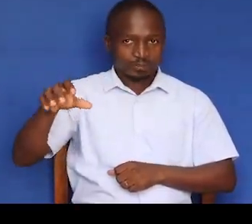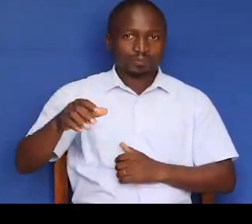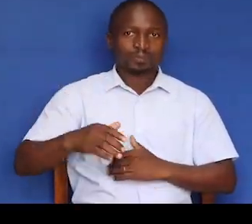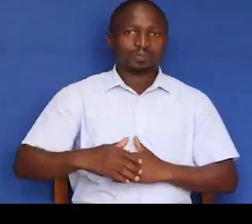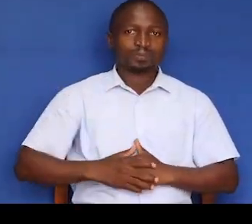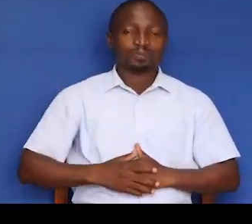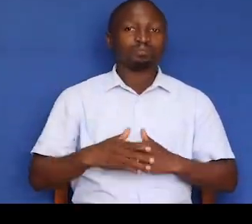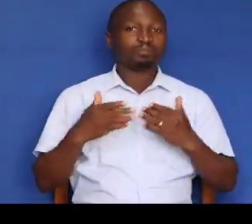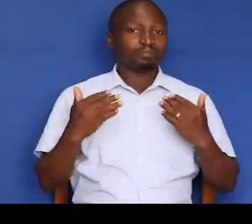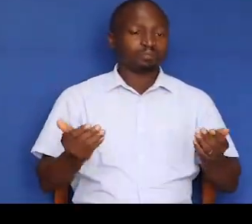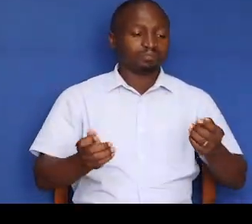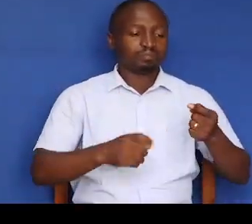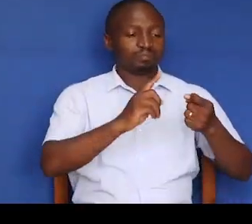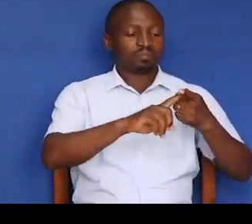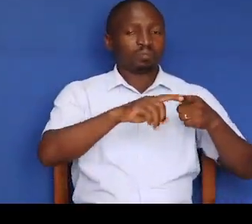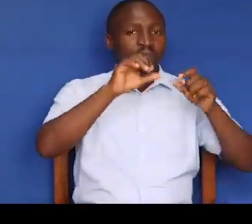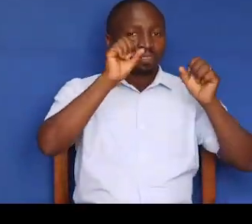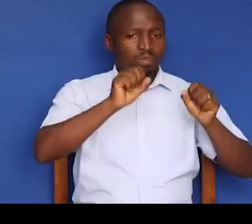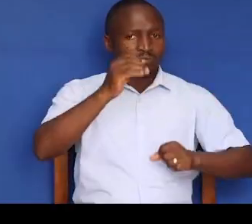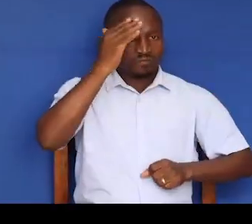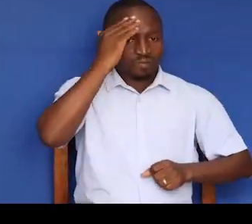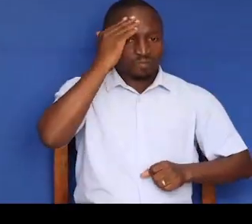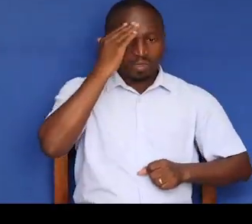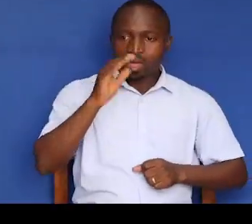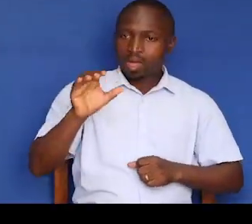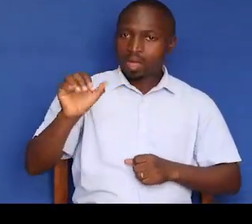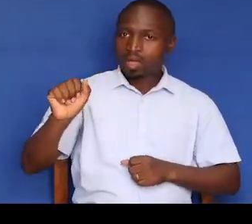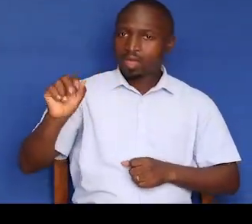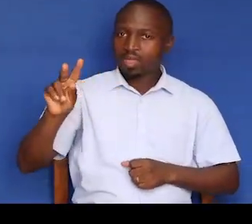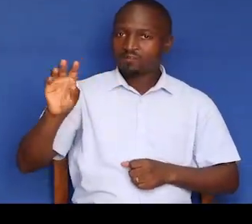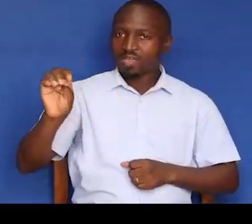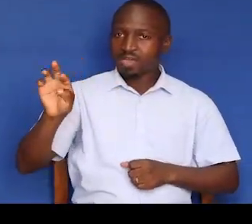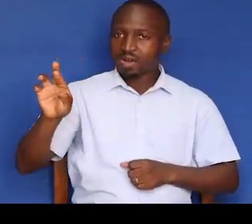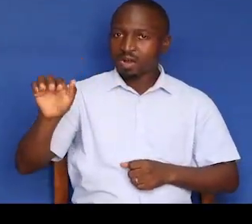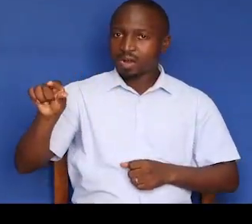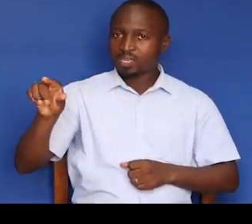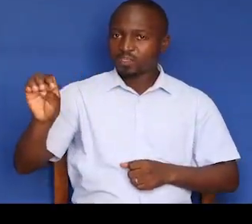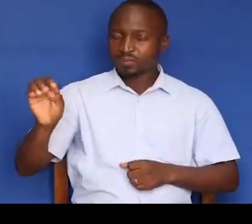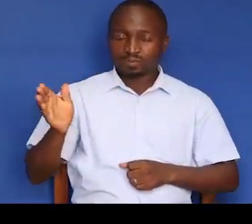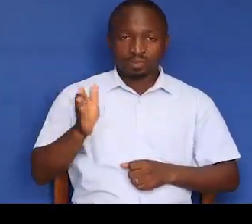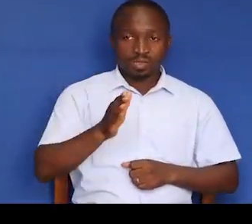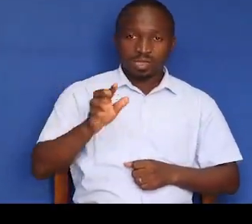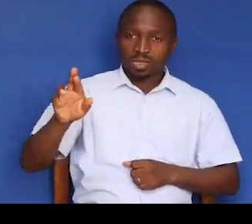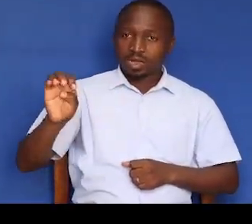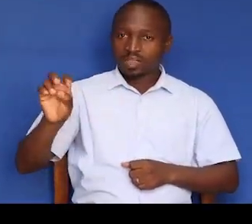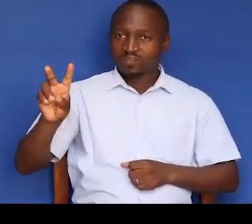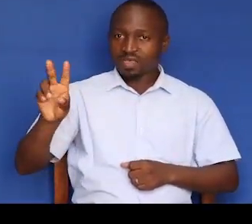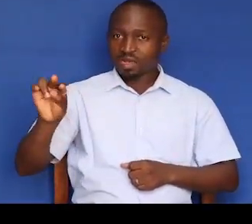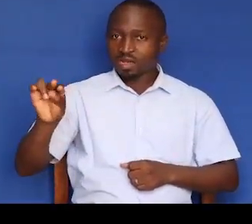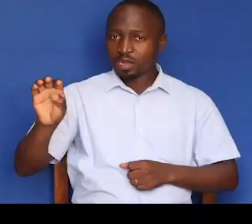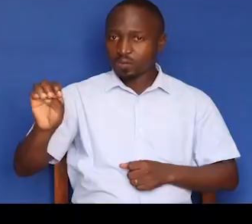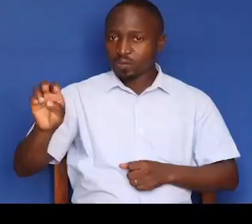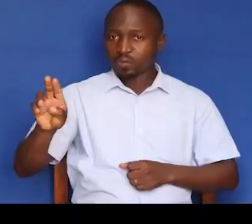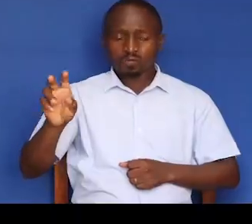market structure. So first we have to determine average revenue, and then we have to determine marginal